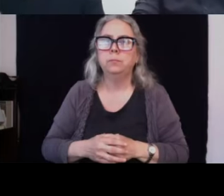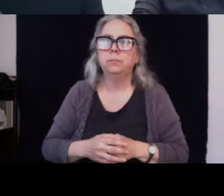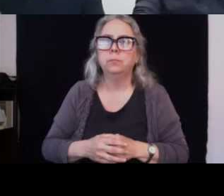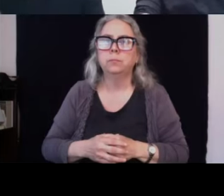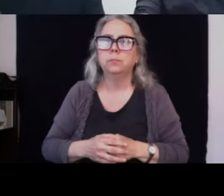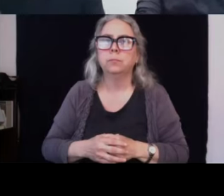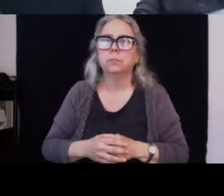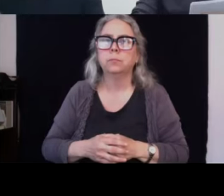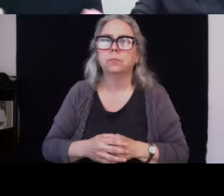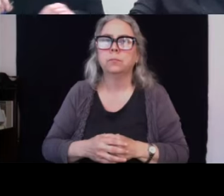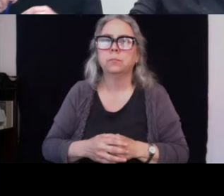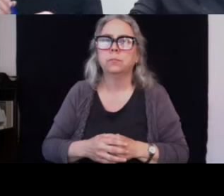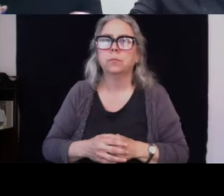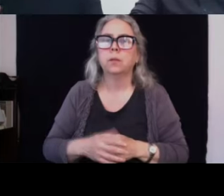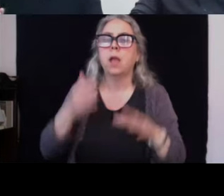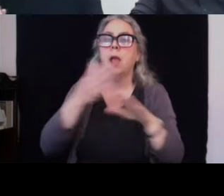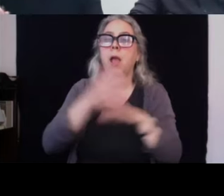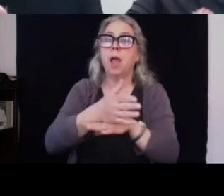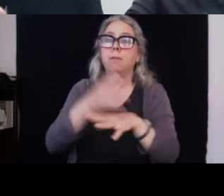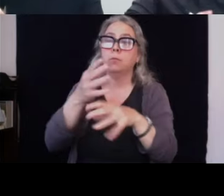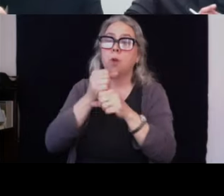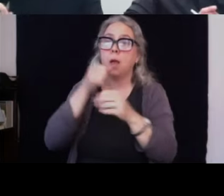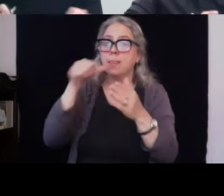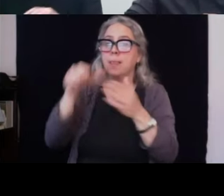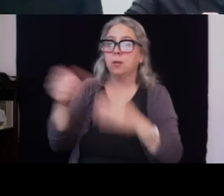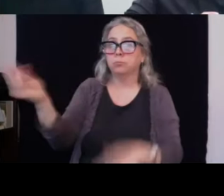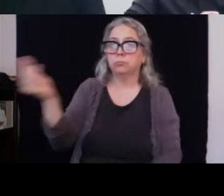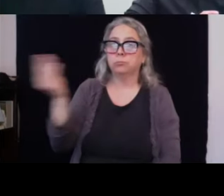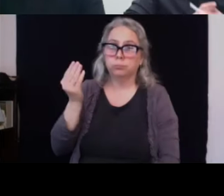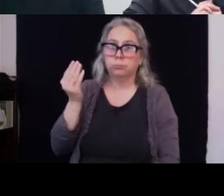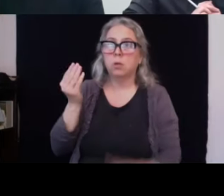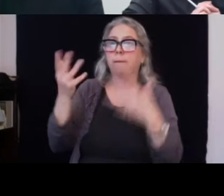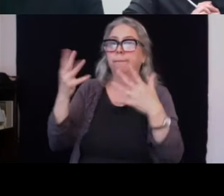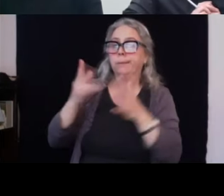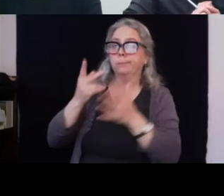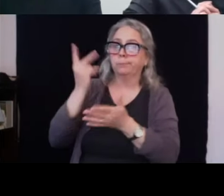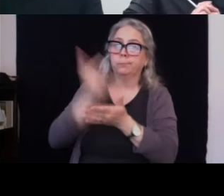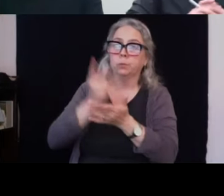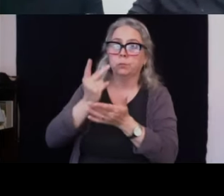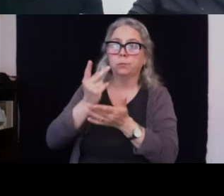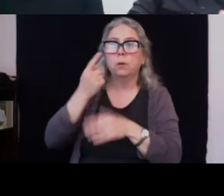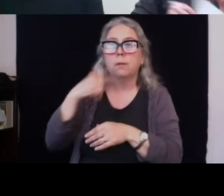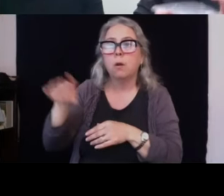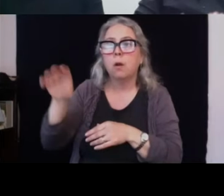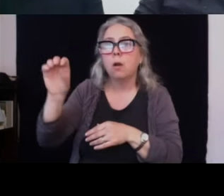So once you've gotten that letter and you have been approved for OADS,